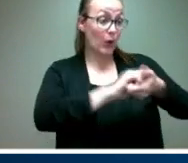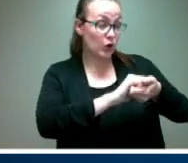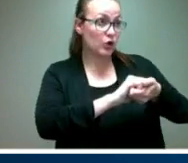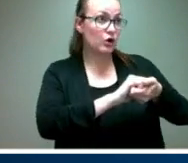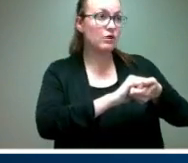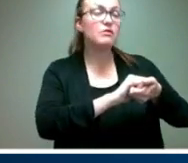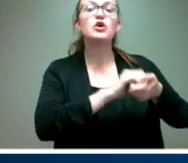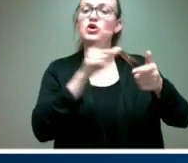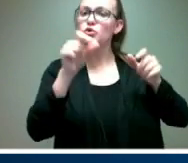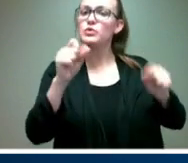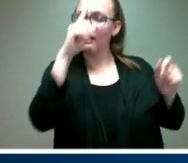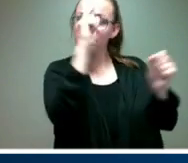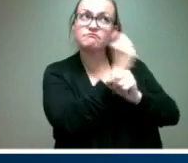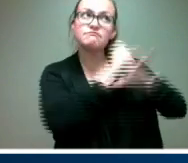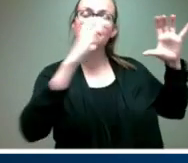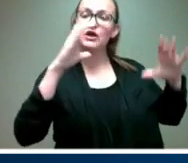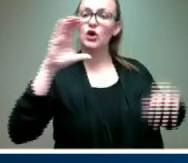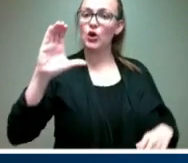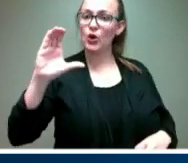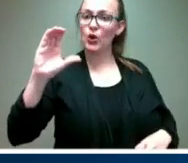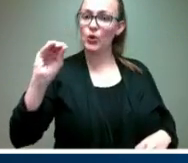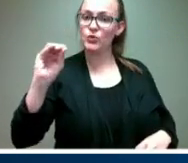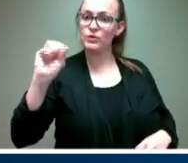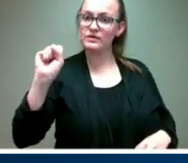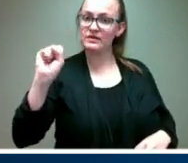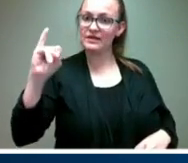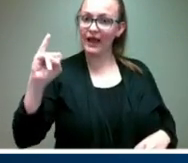When you go to COSI, I mean, that place is